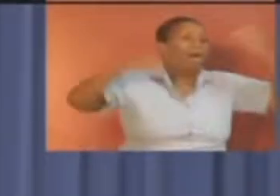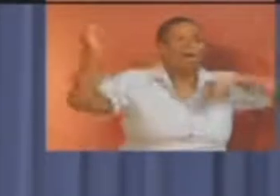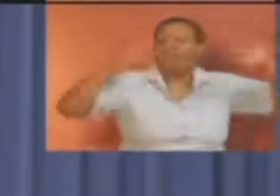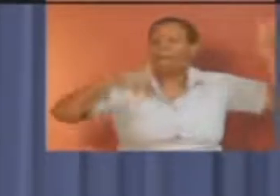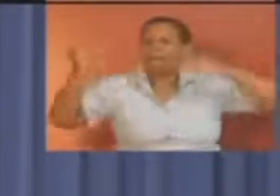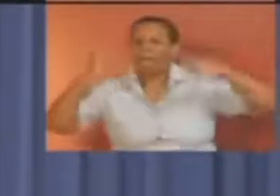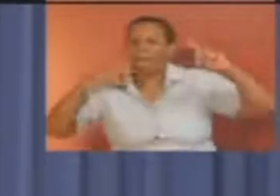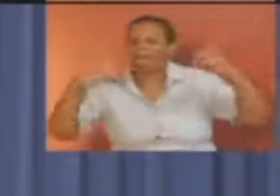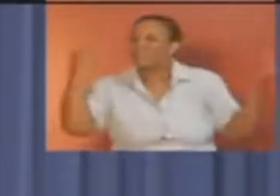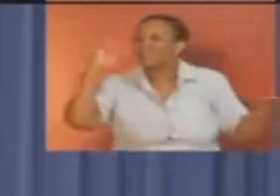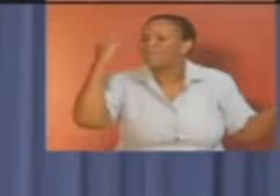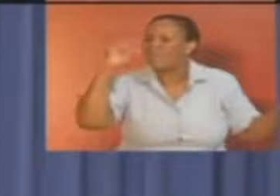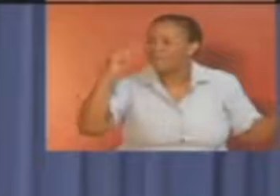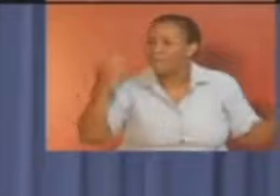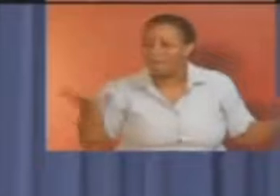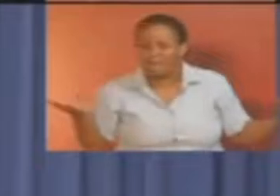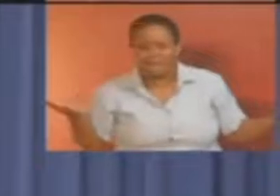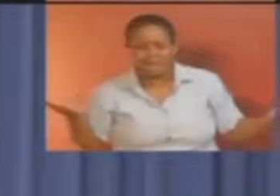you cooperate,